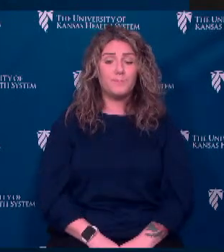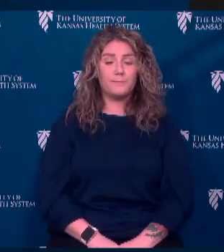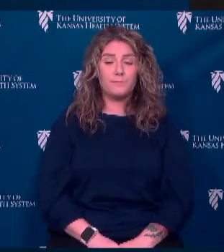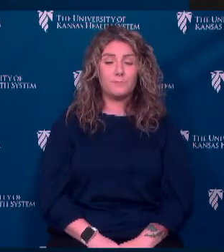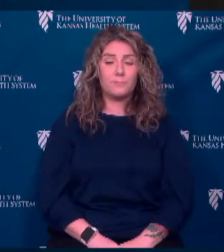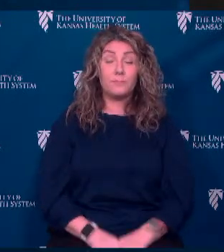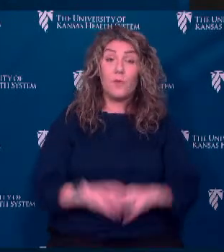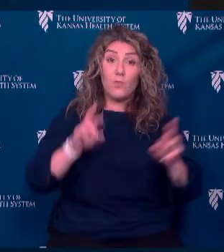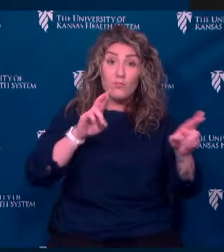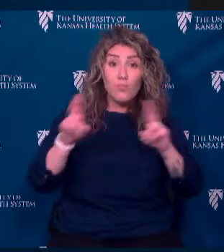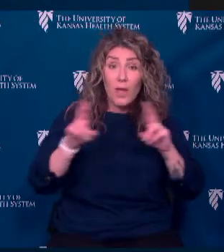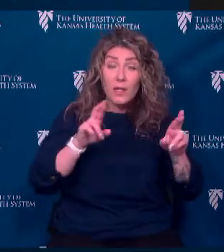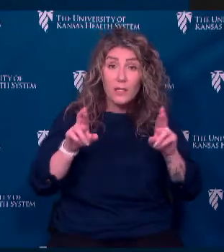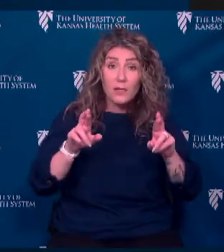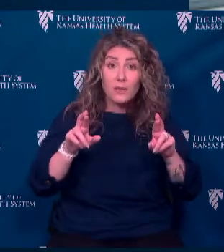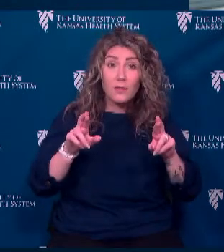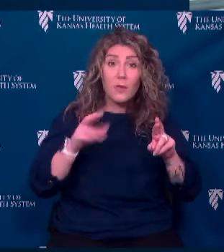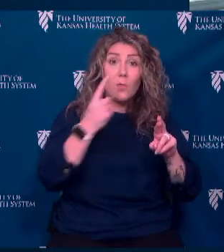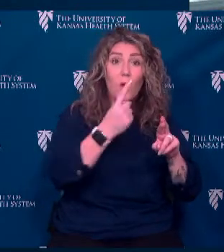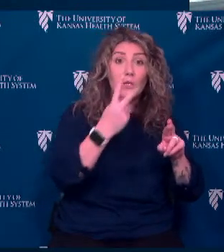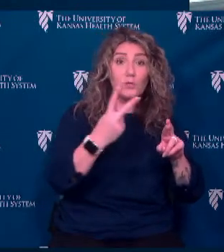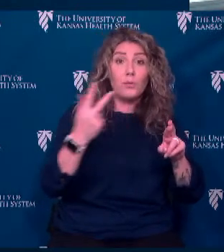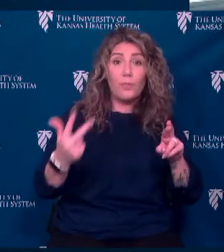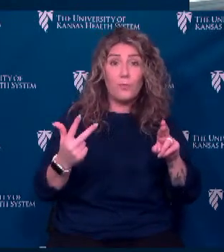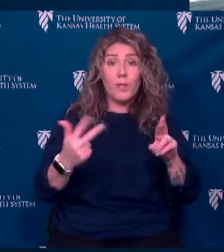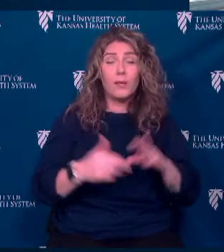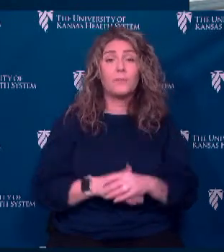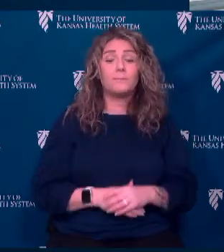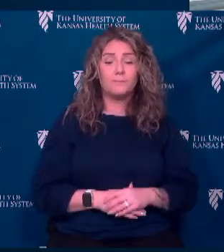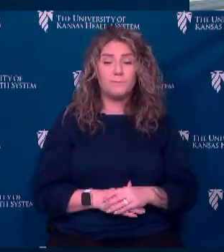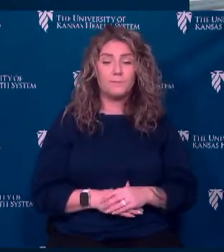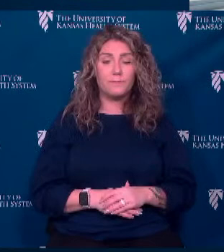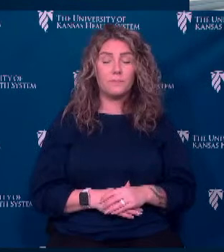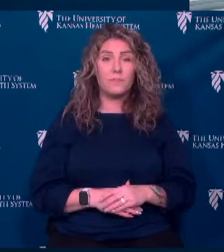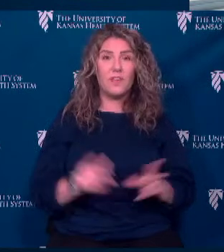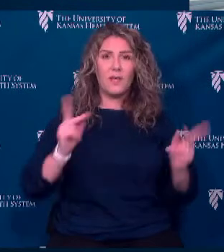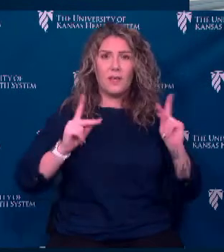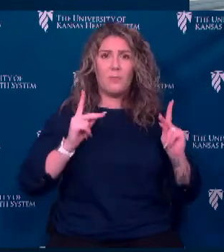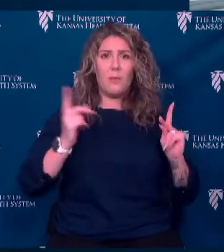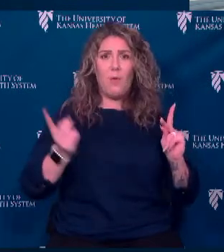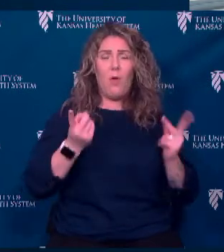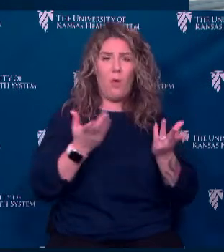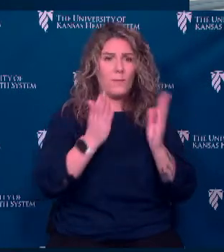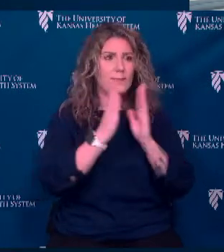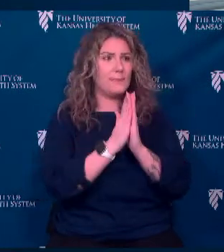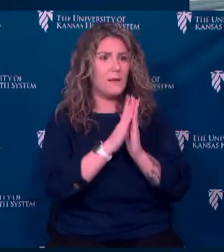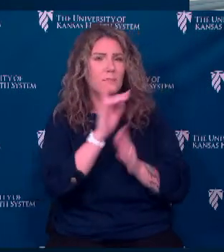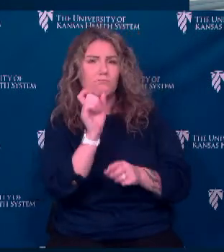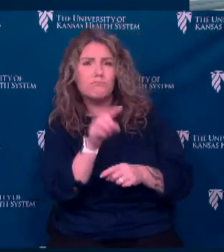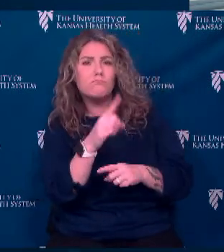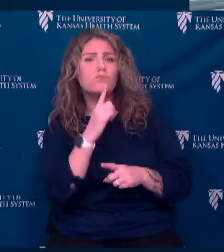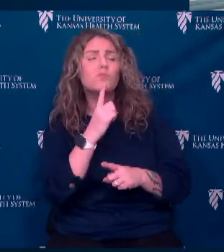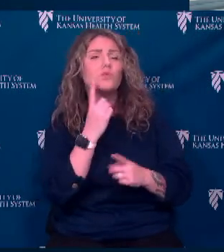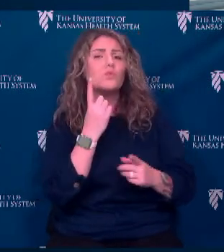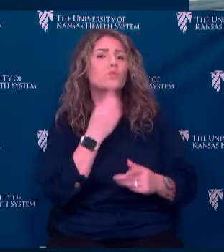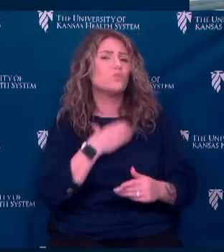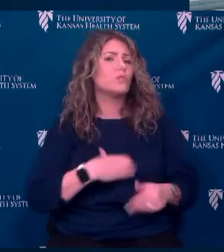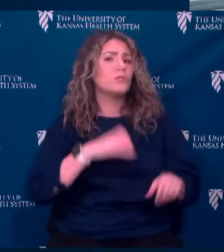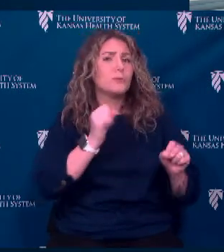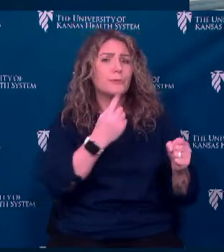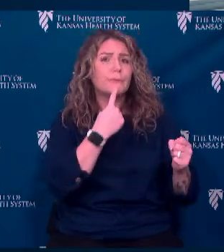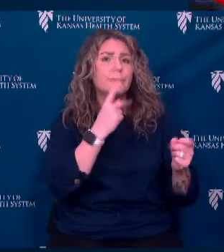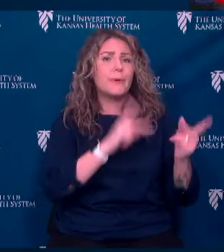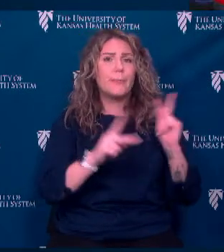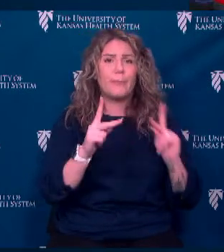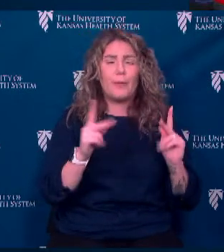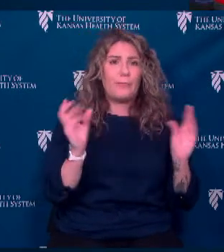All right, ready? 1, 2, 3. People always want to ask the question, what do you wish you could say to people? There's nothing